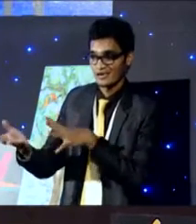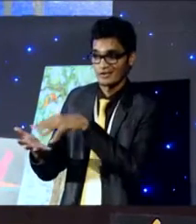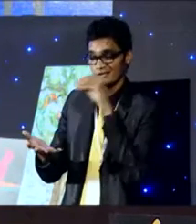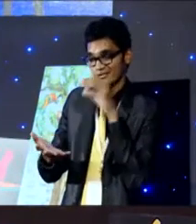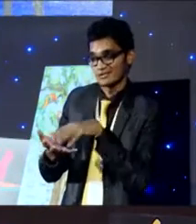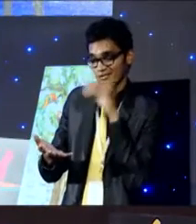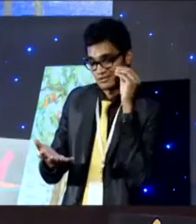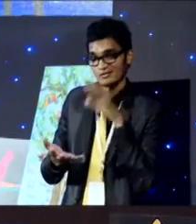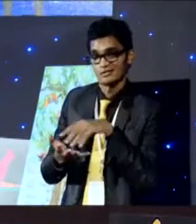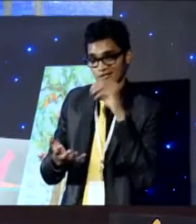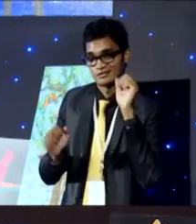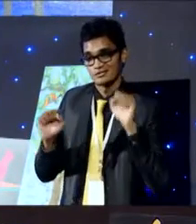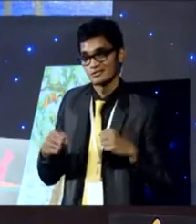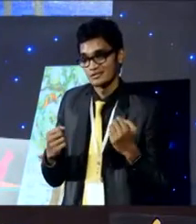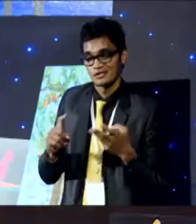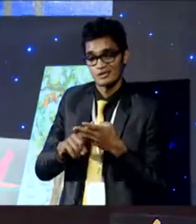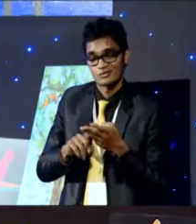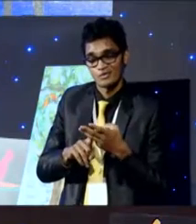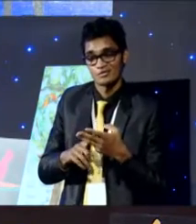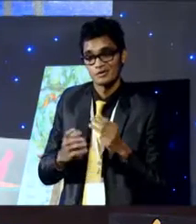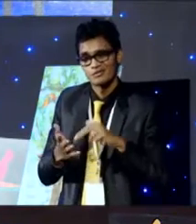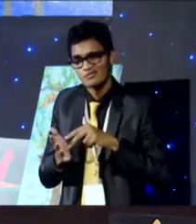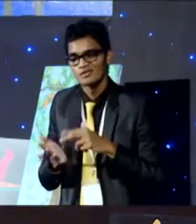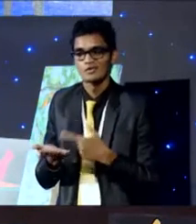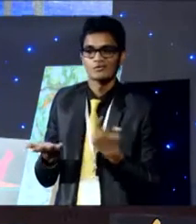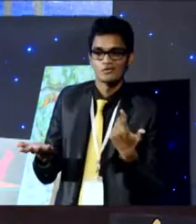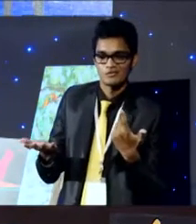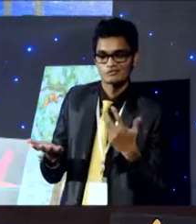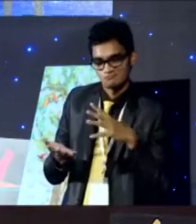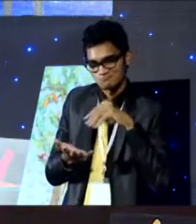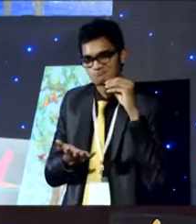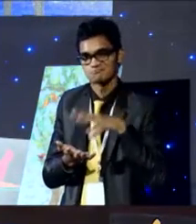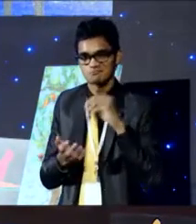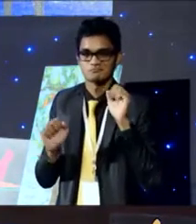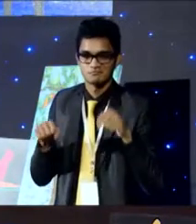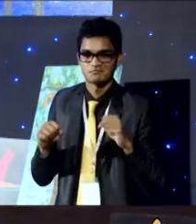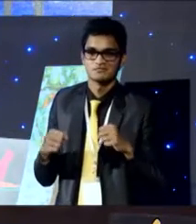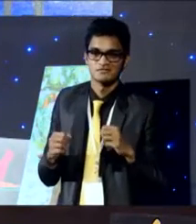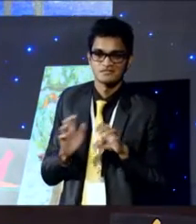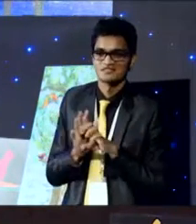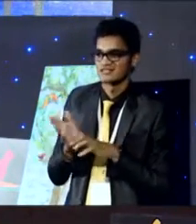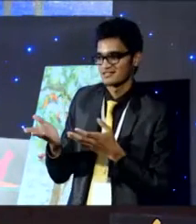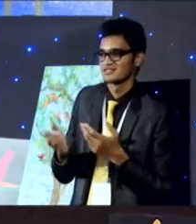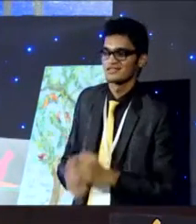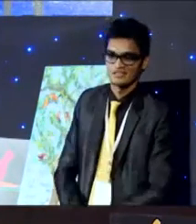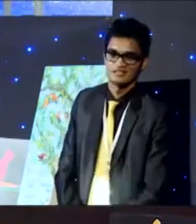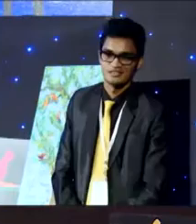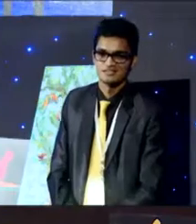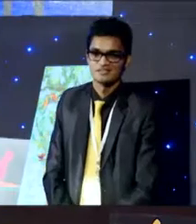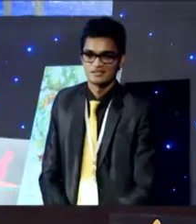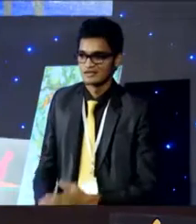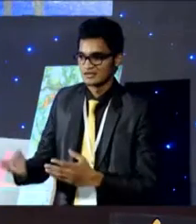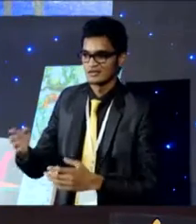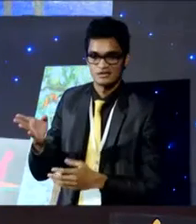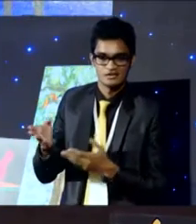ability really means. And subsequently, you know, a few years ago, we formed this group called Disability Empowerment Resource